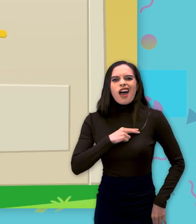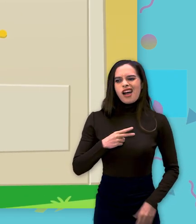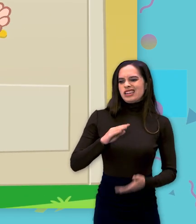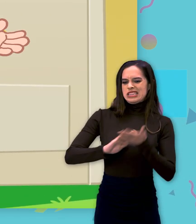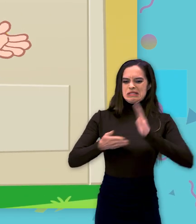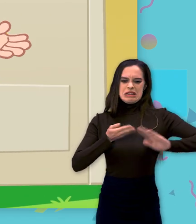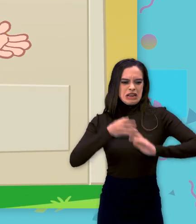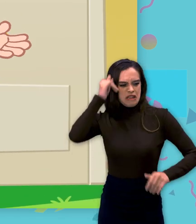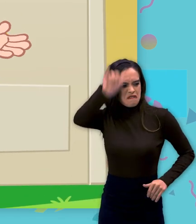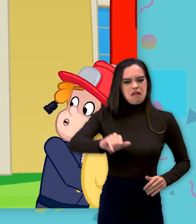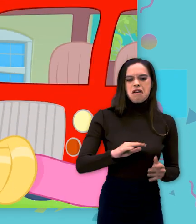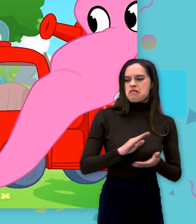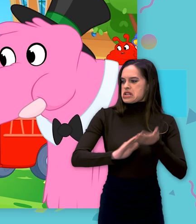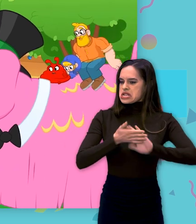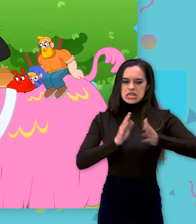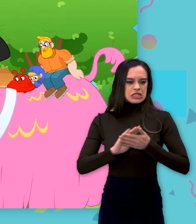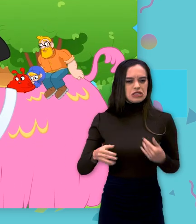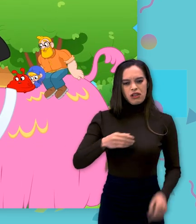this mess.